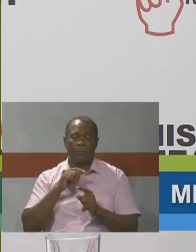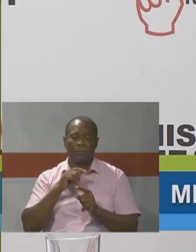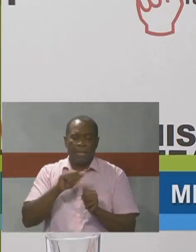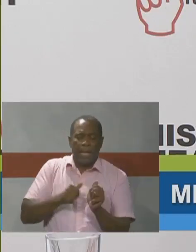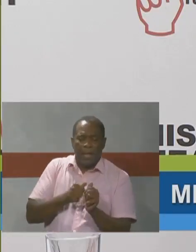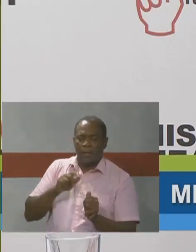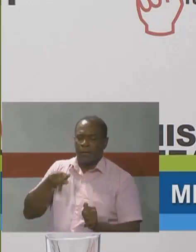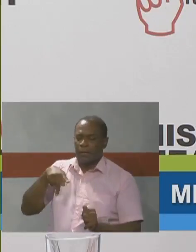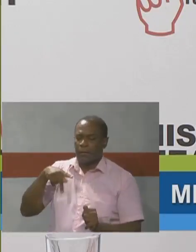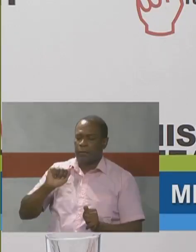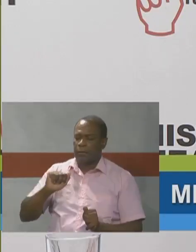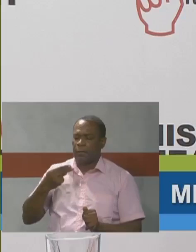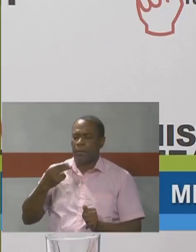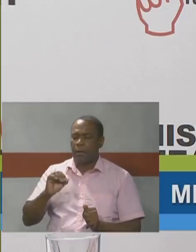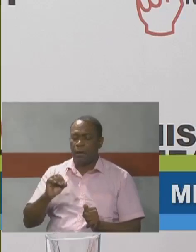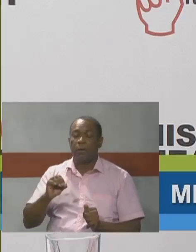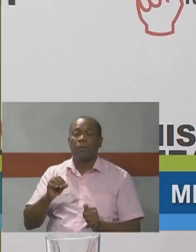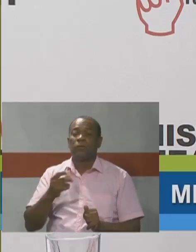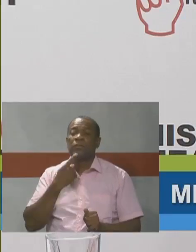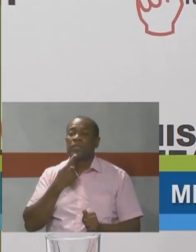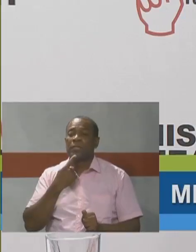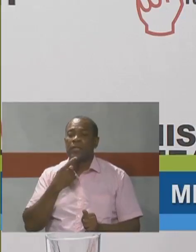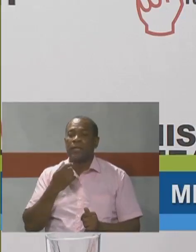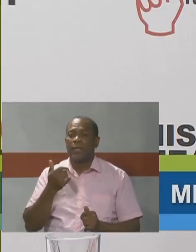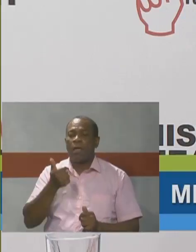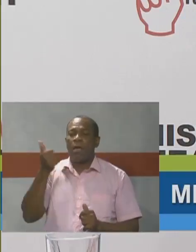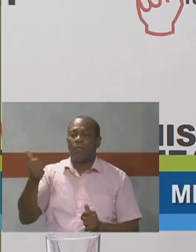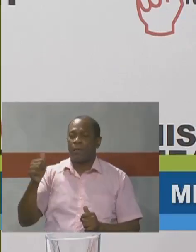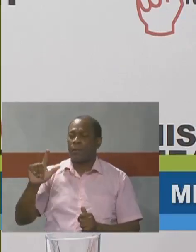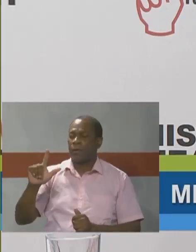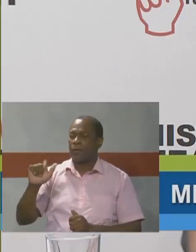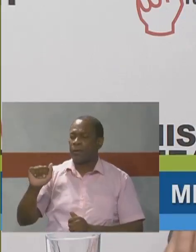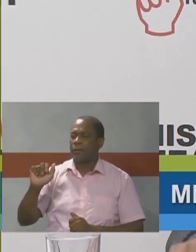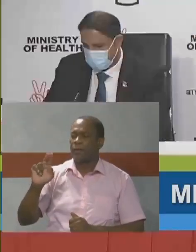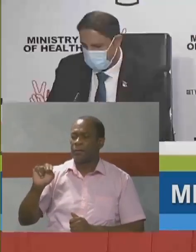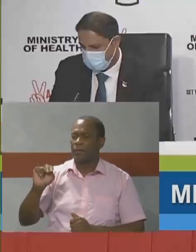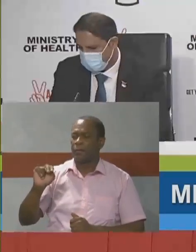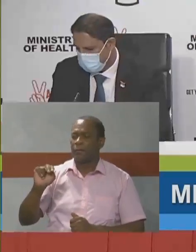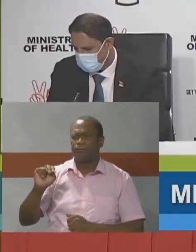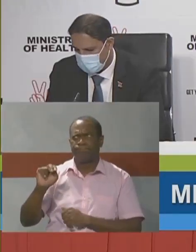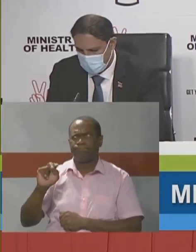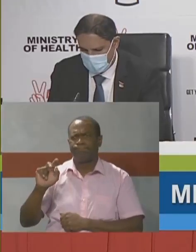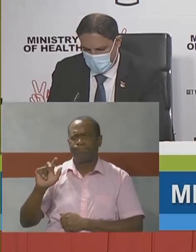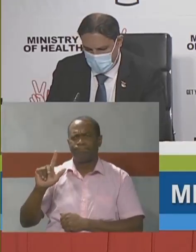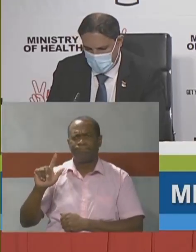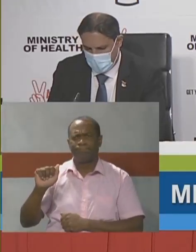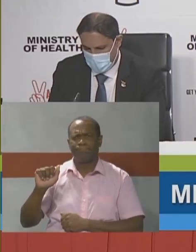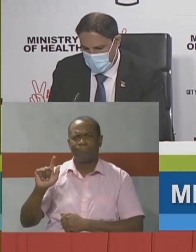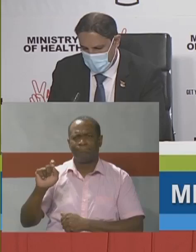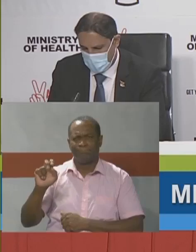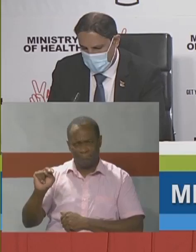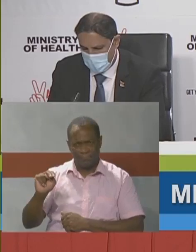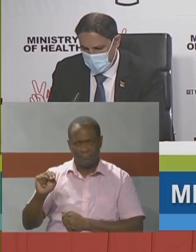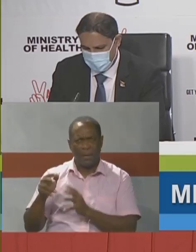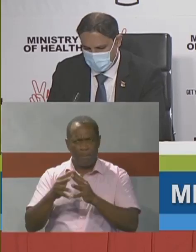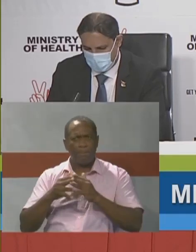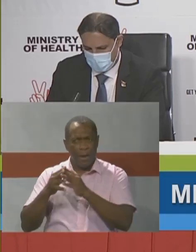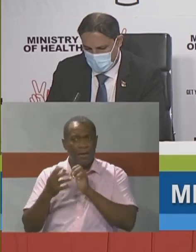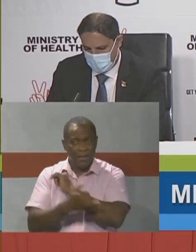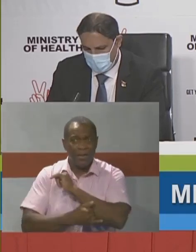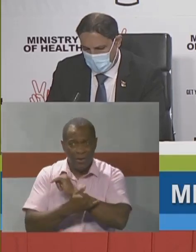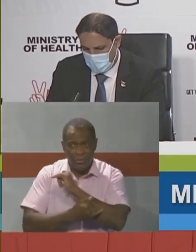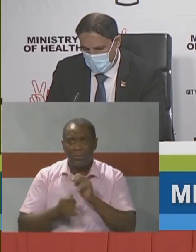everyone to read this particular article. Thank you very much. And thank you, Minister. And with that, we go back to 103